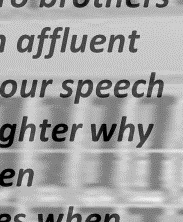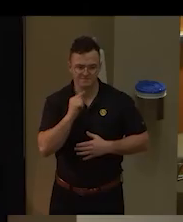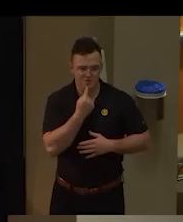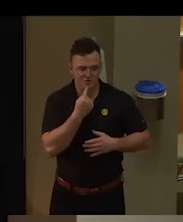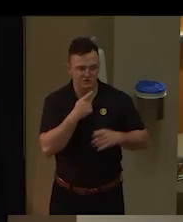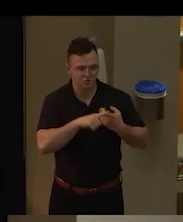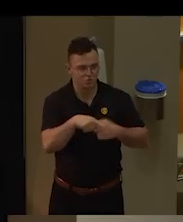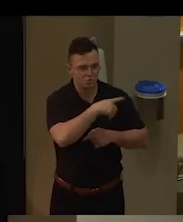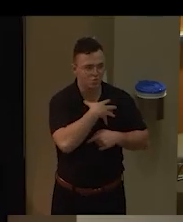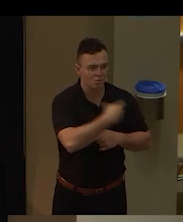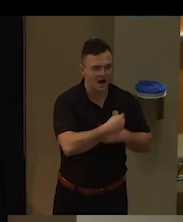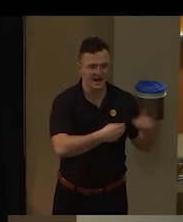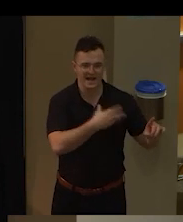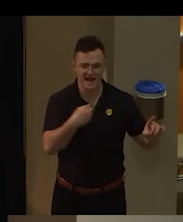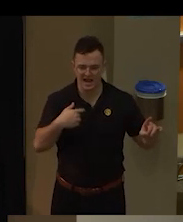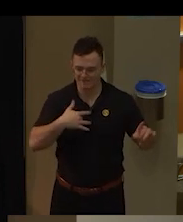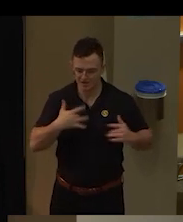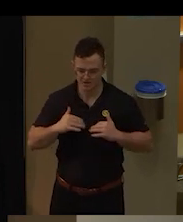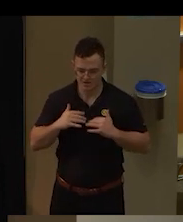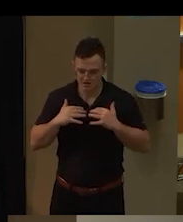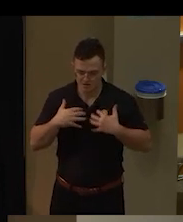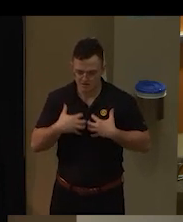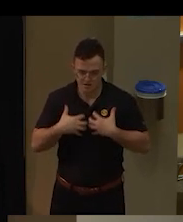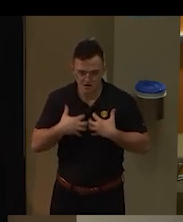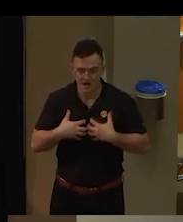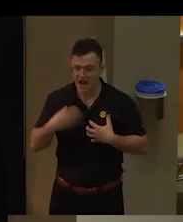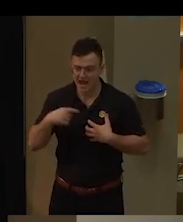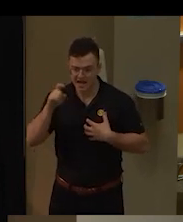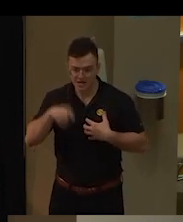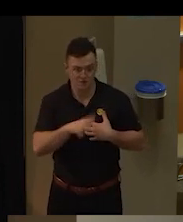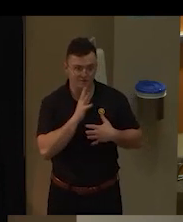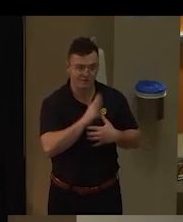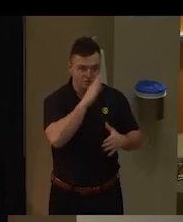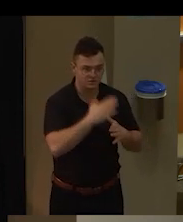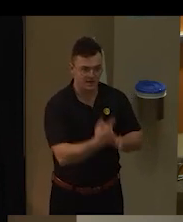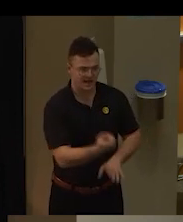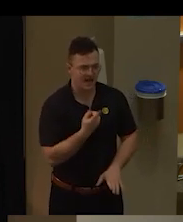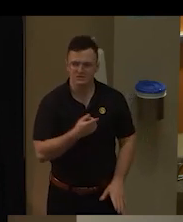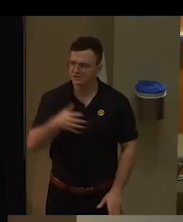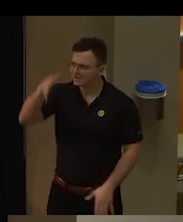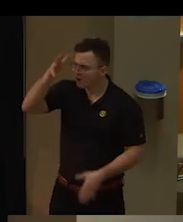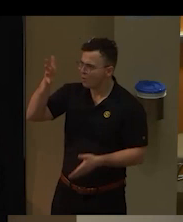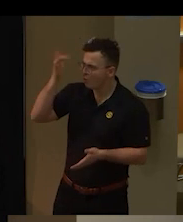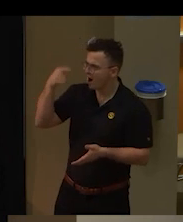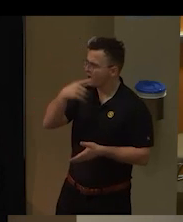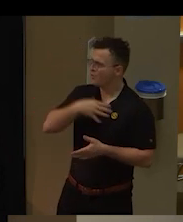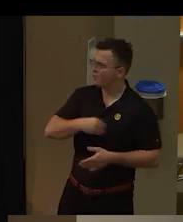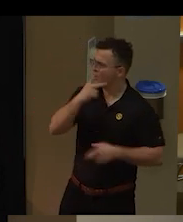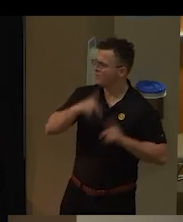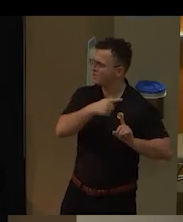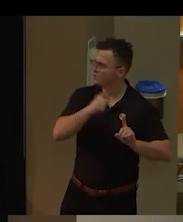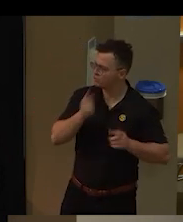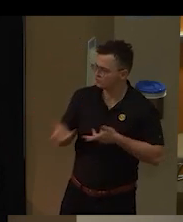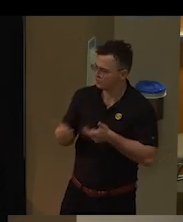people. When you have to concoct an answer for a five-year-old son who's asking, Daddy, why do white people treat colored people